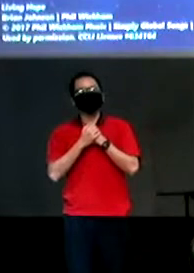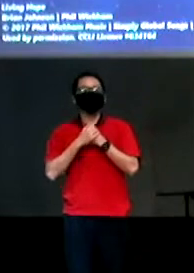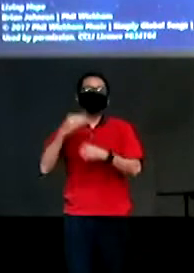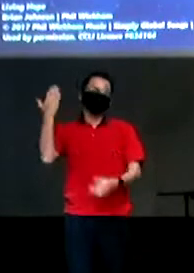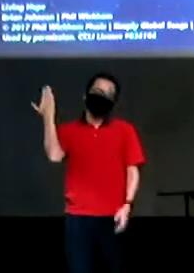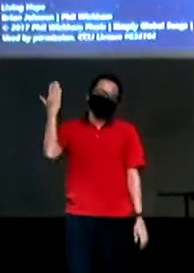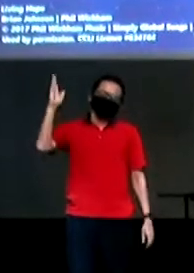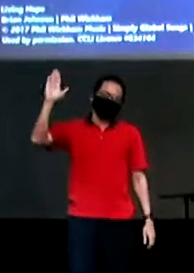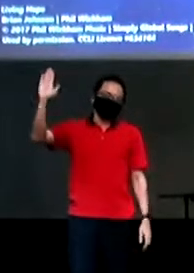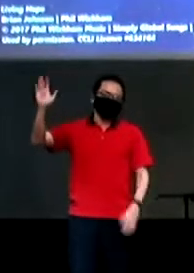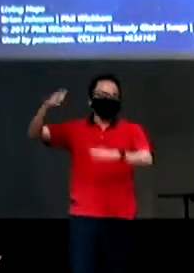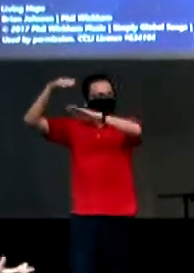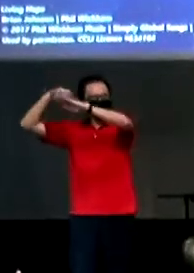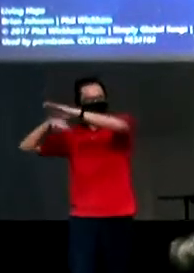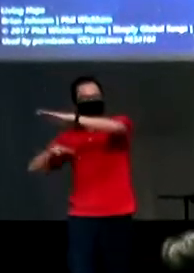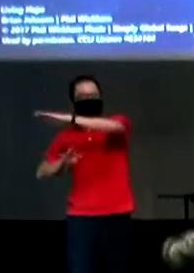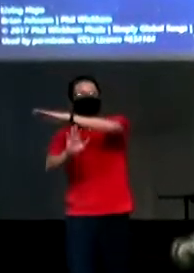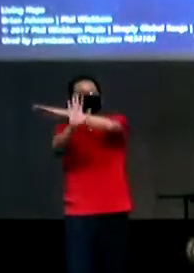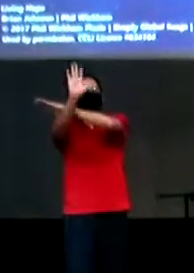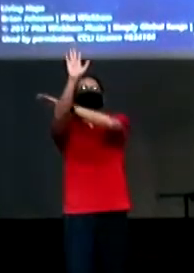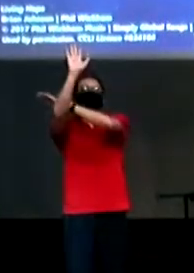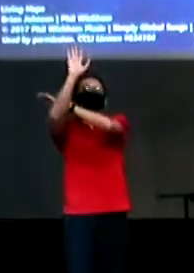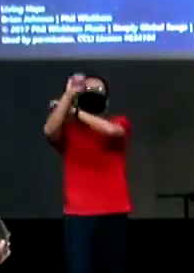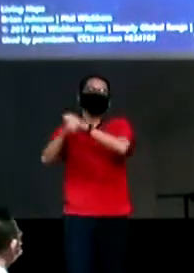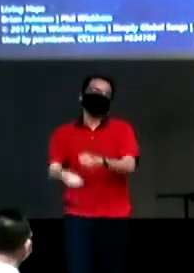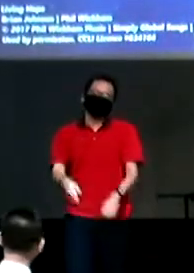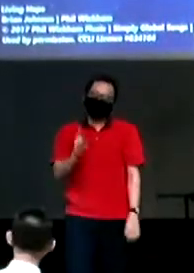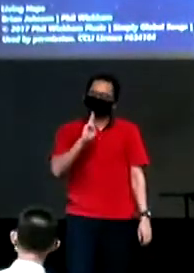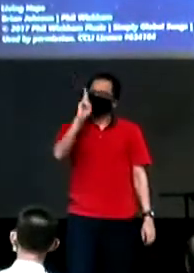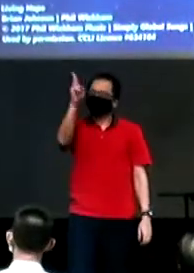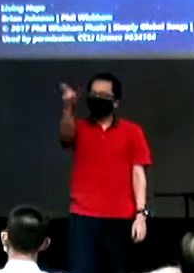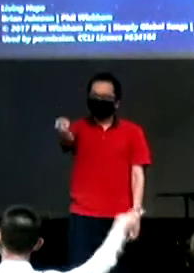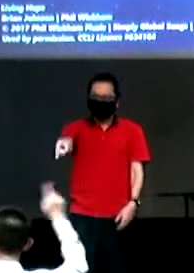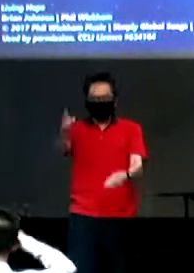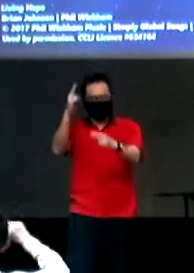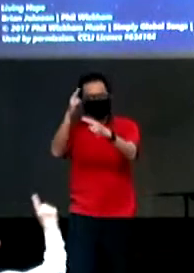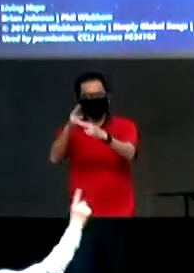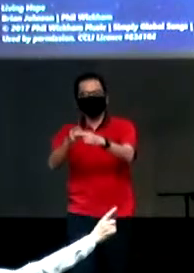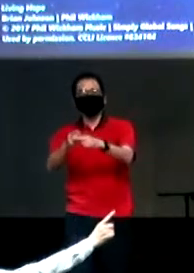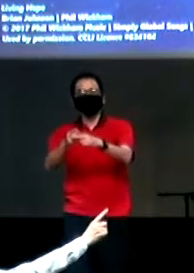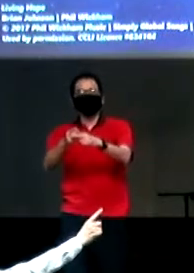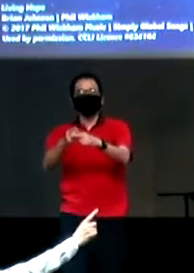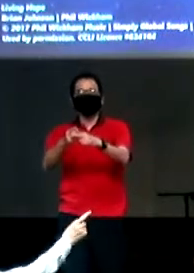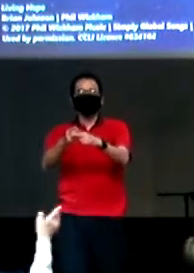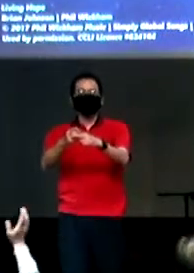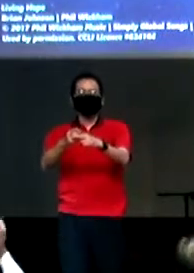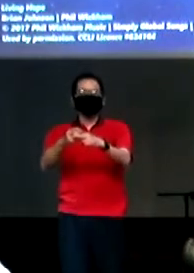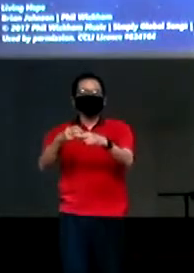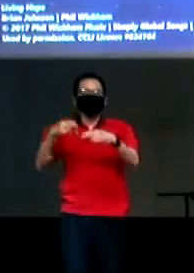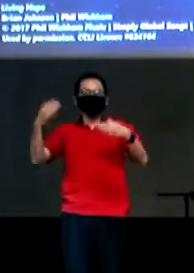desperation, I turned to heaven and spoke your name